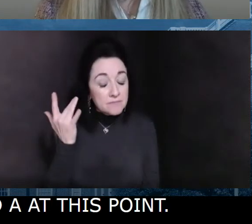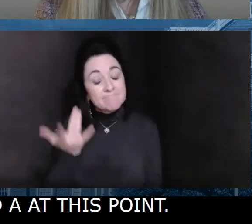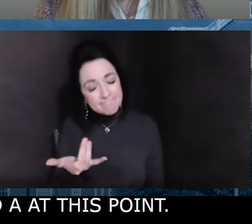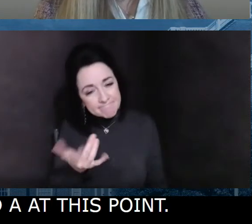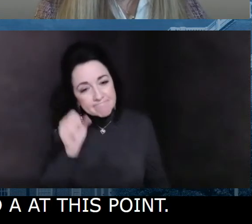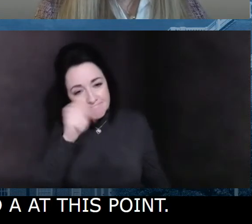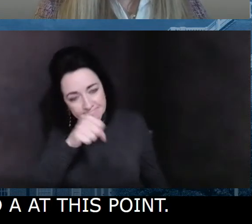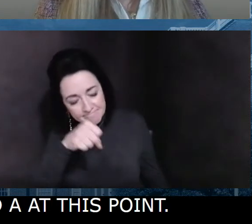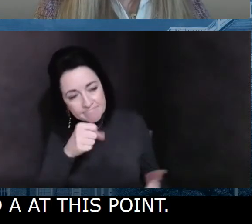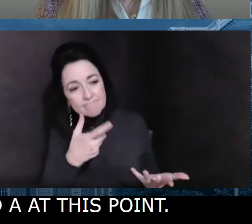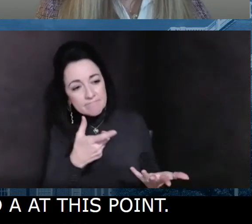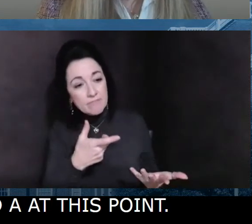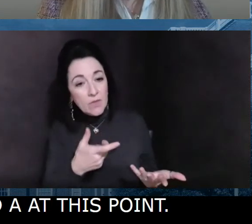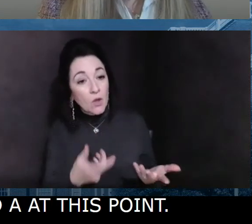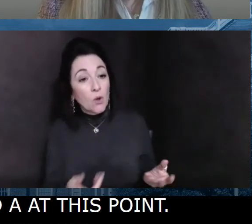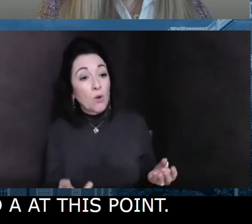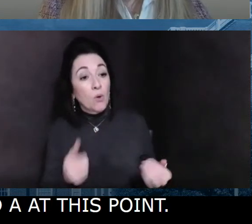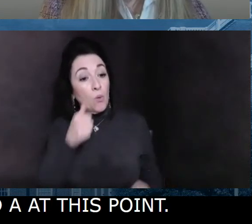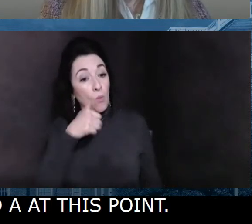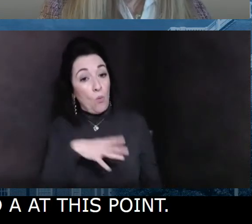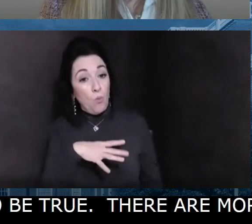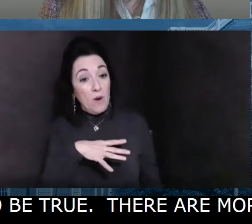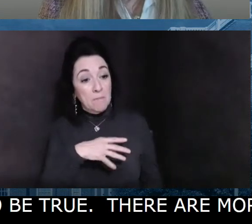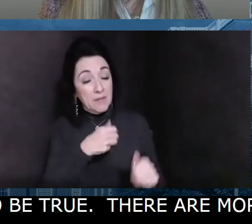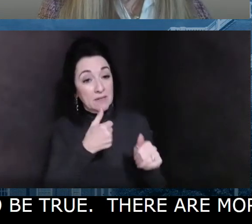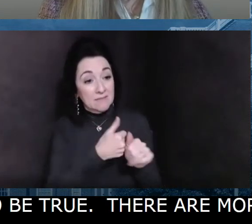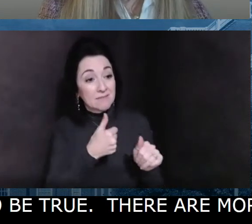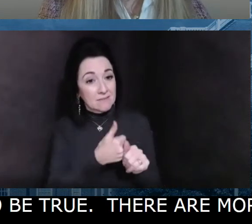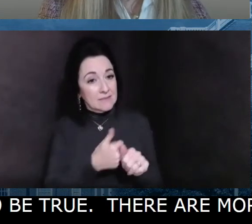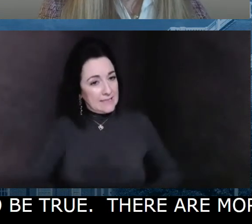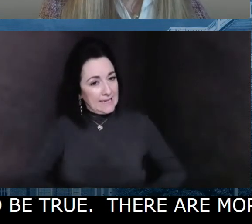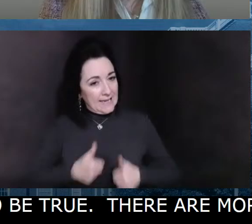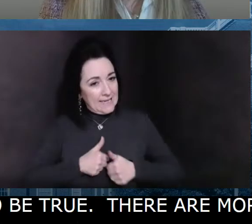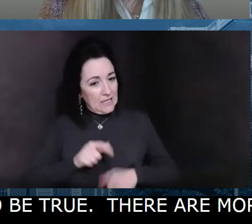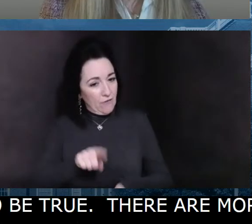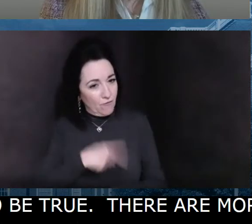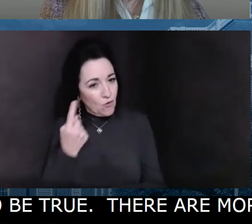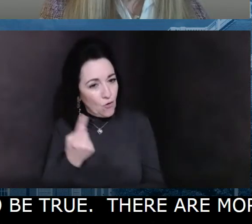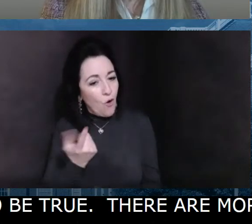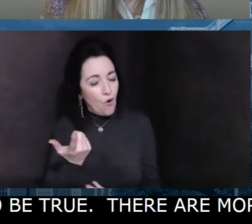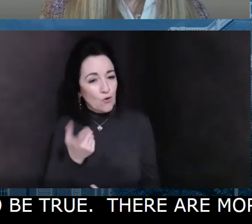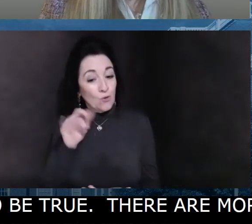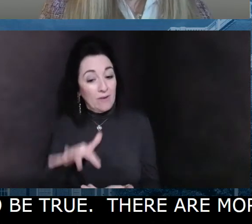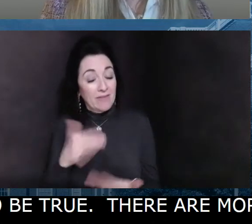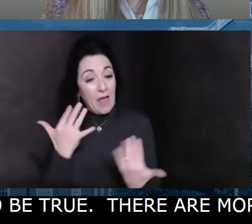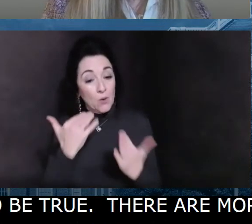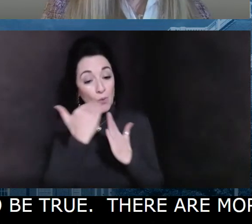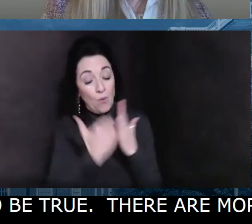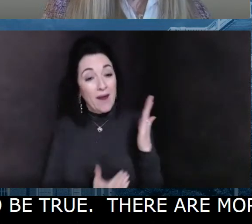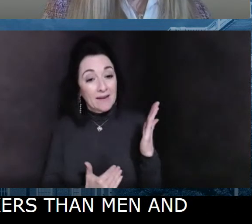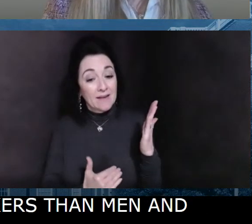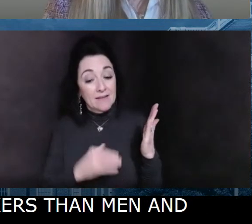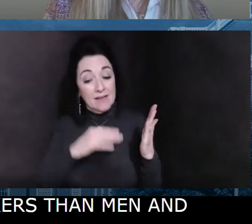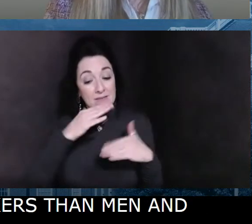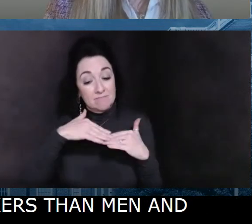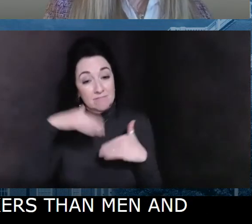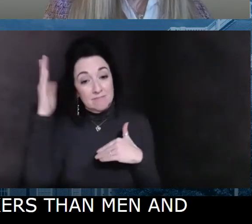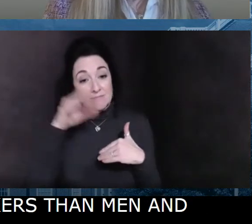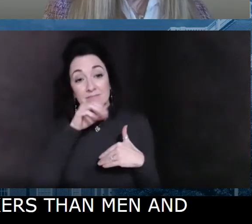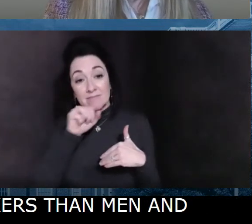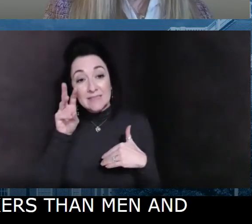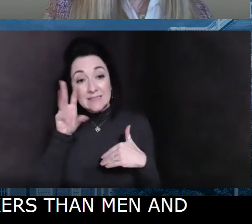and additionally, women tend to live longer, and so with our wait list, we have done more to select